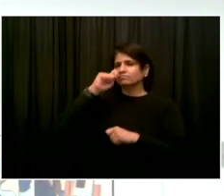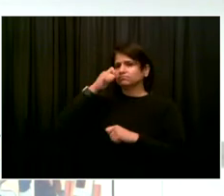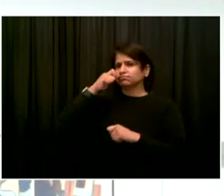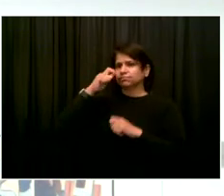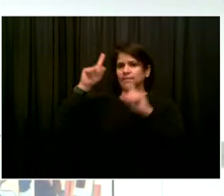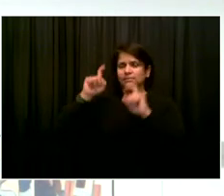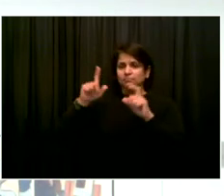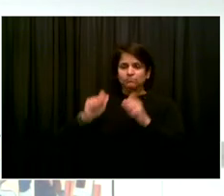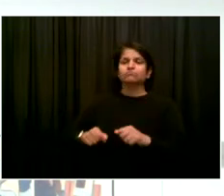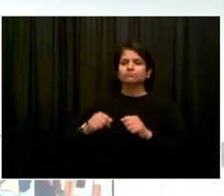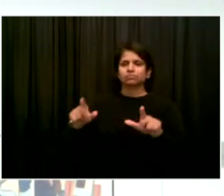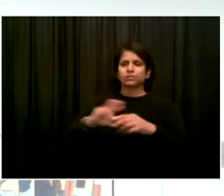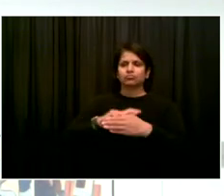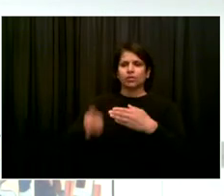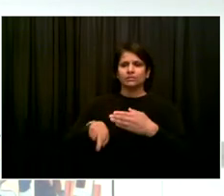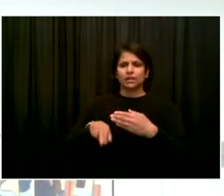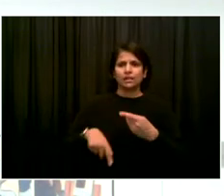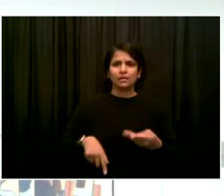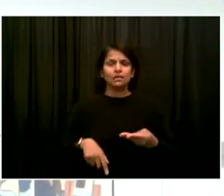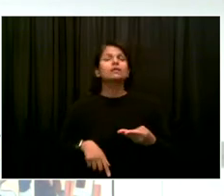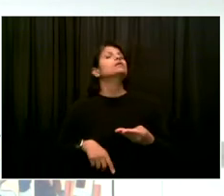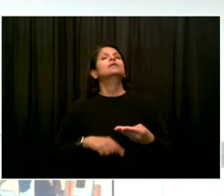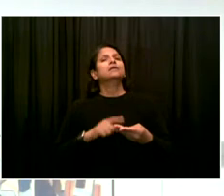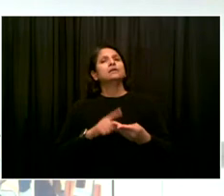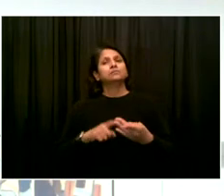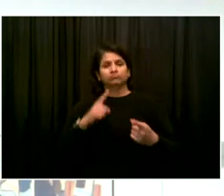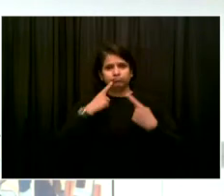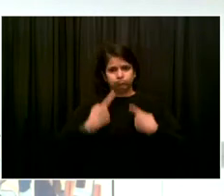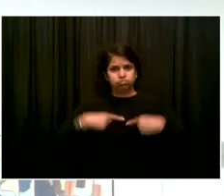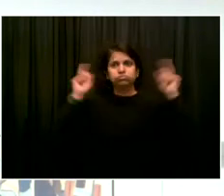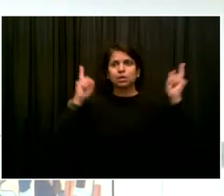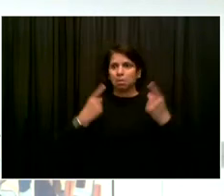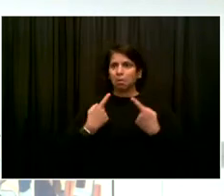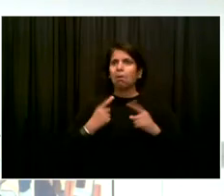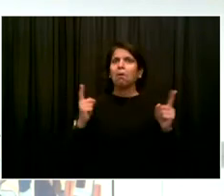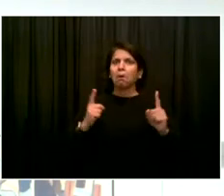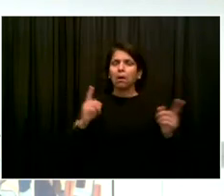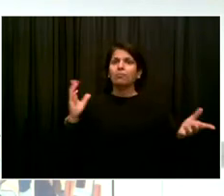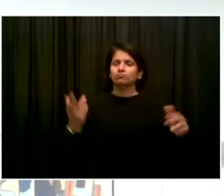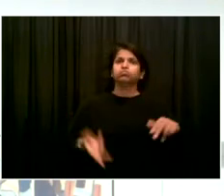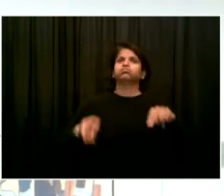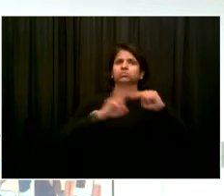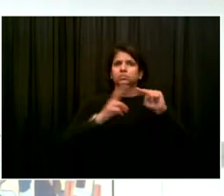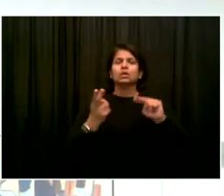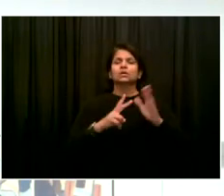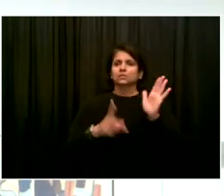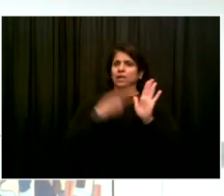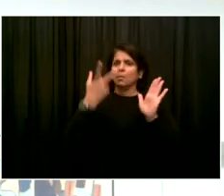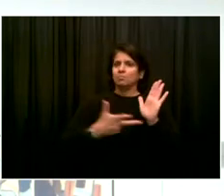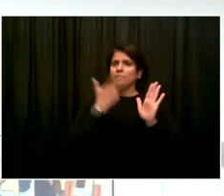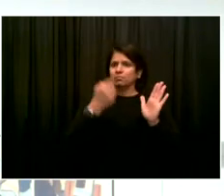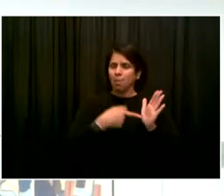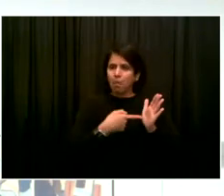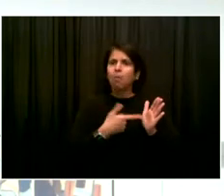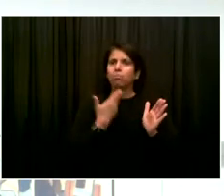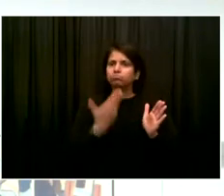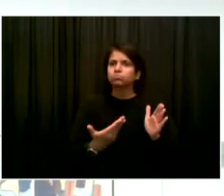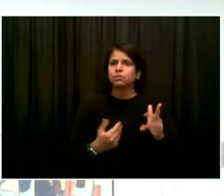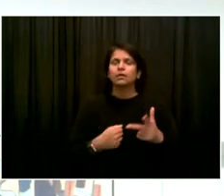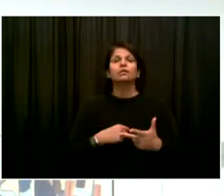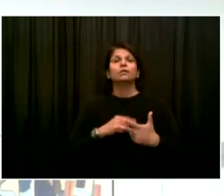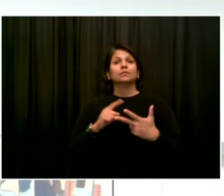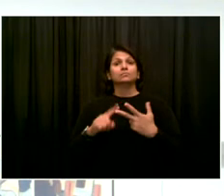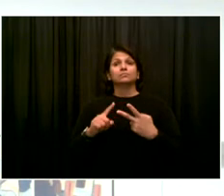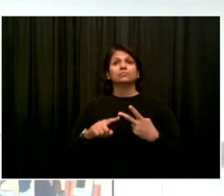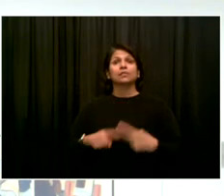purposes. And the announcement today is that that will be doubled in the new school year. The second is all of the community testing